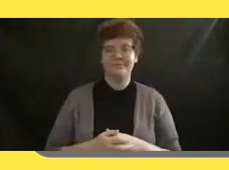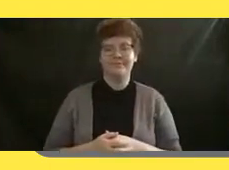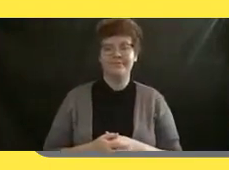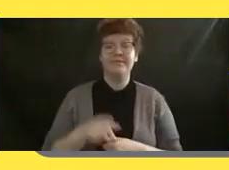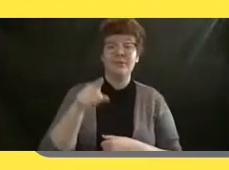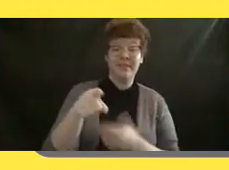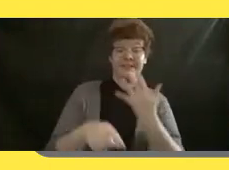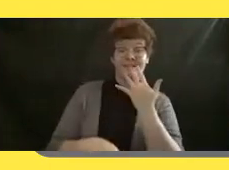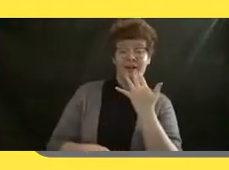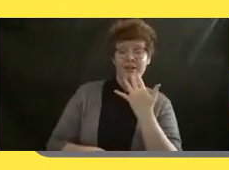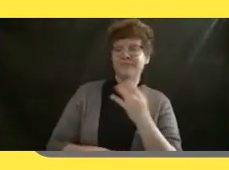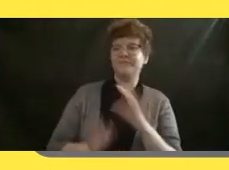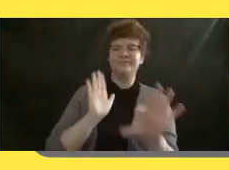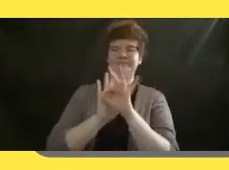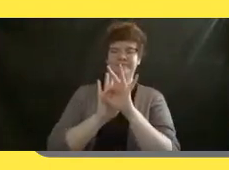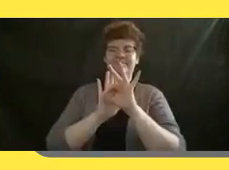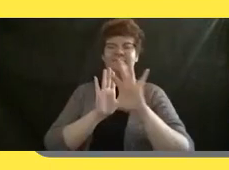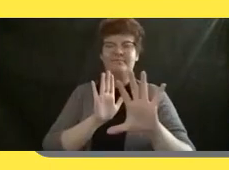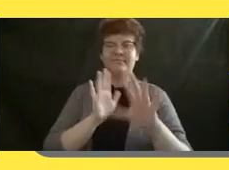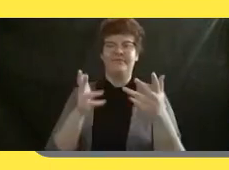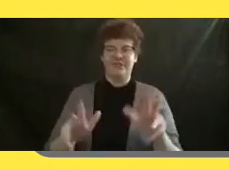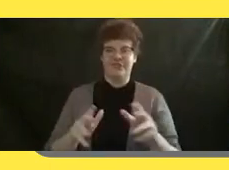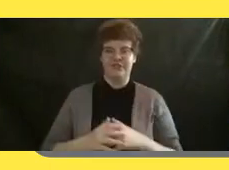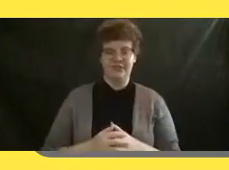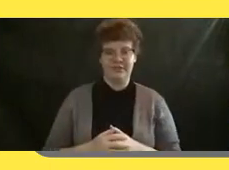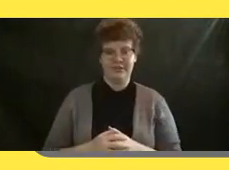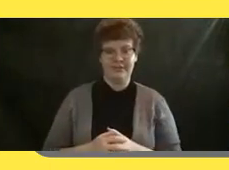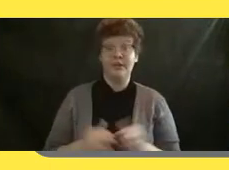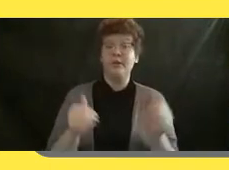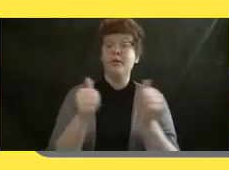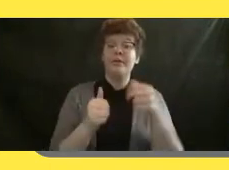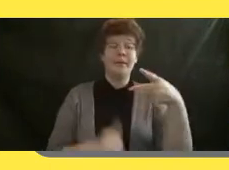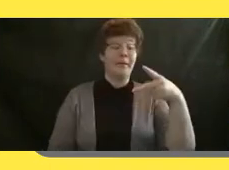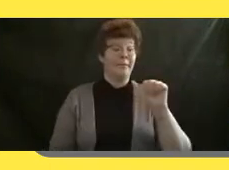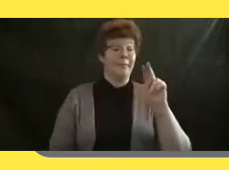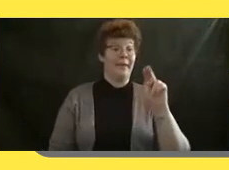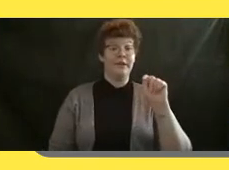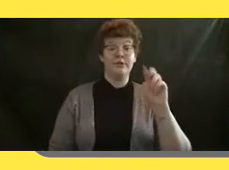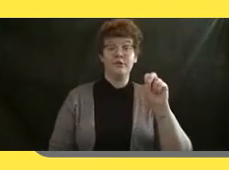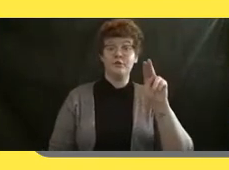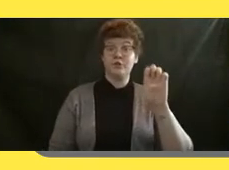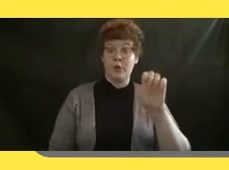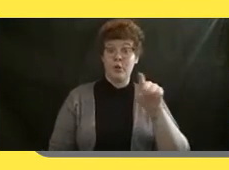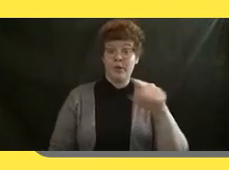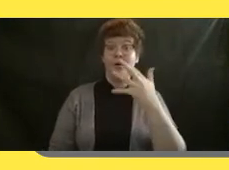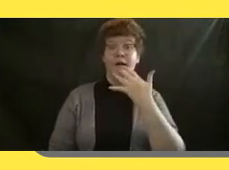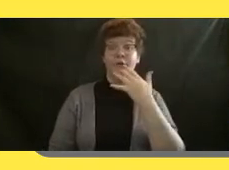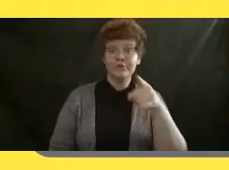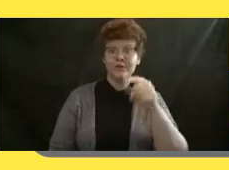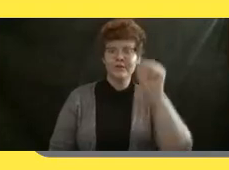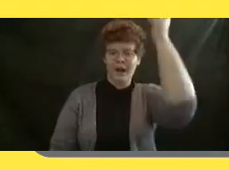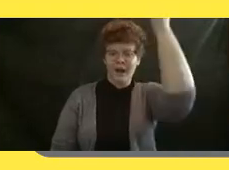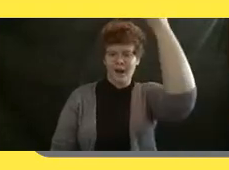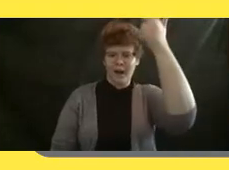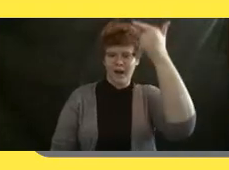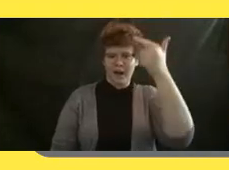colors, but for these Pantone solid colors, these are all the whole